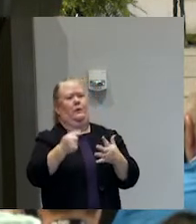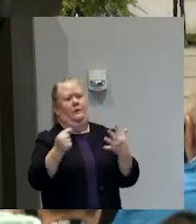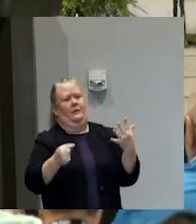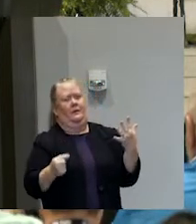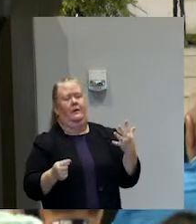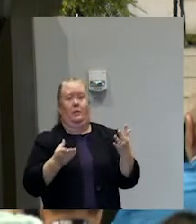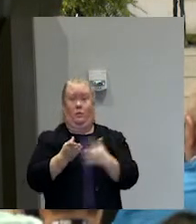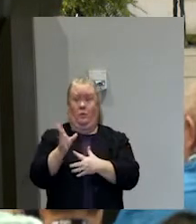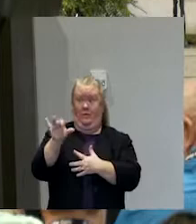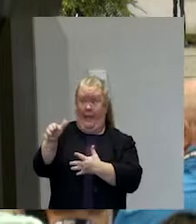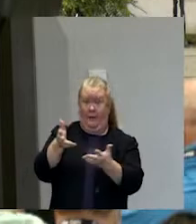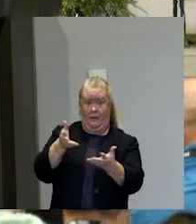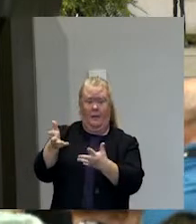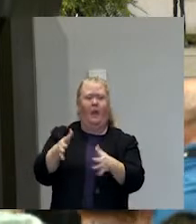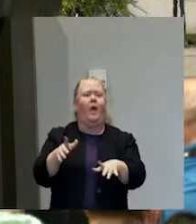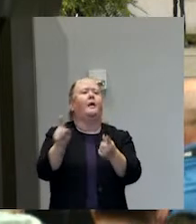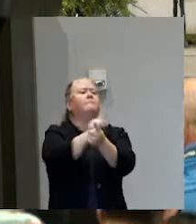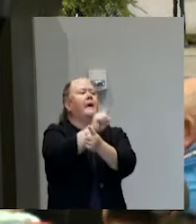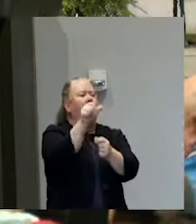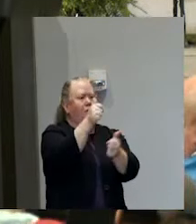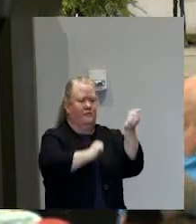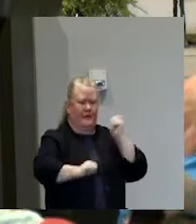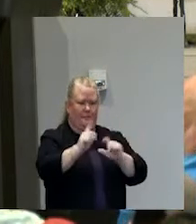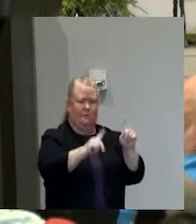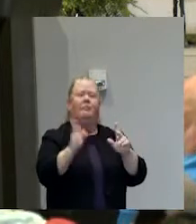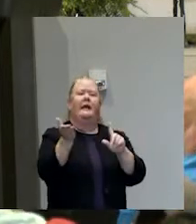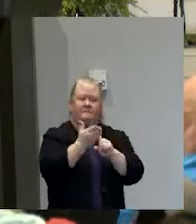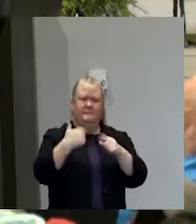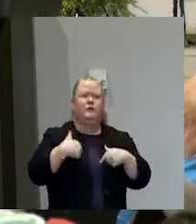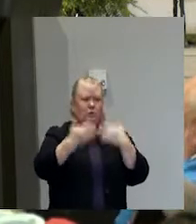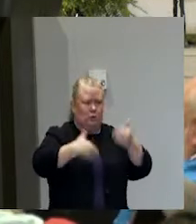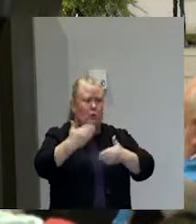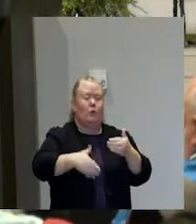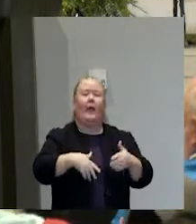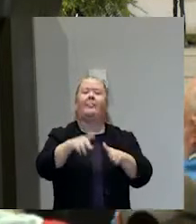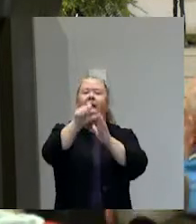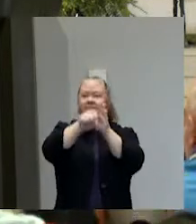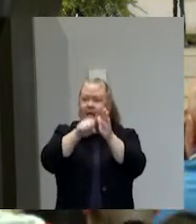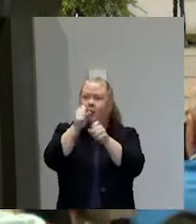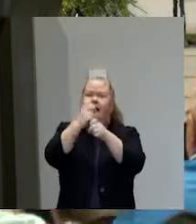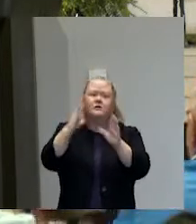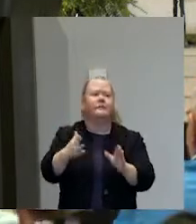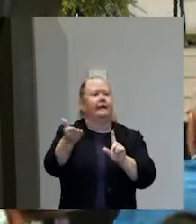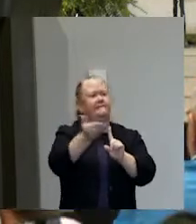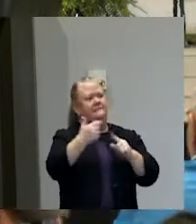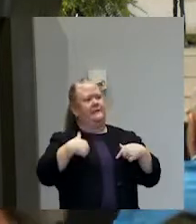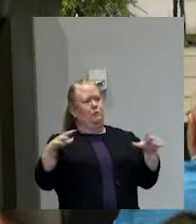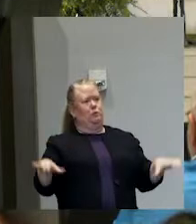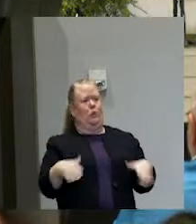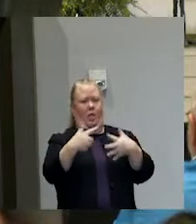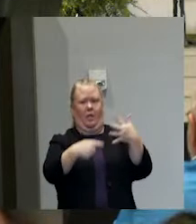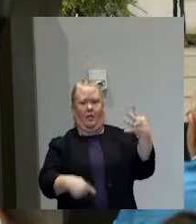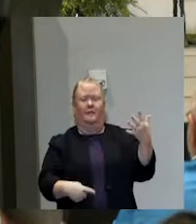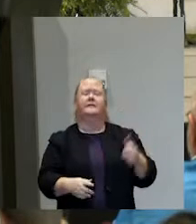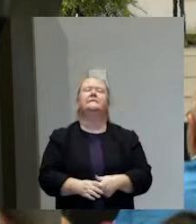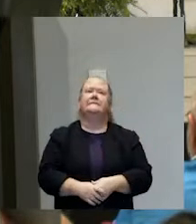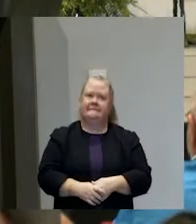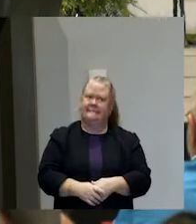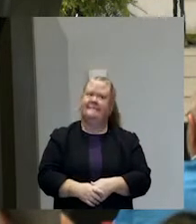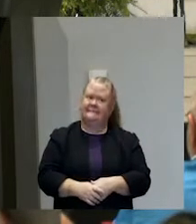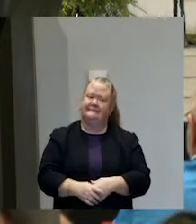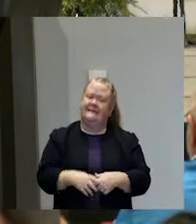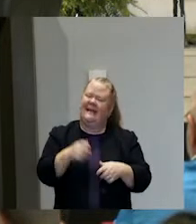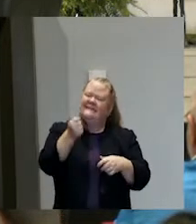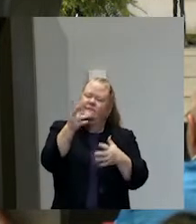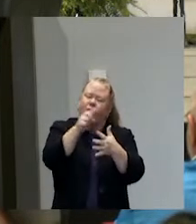that, I met other theater people, and they convinced me to do stuff, and then I met filmmakers, and they convinced me to do stuff. So I think it's a couple of things.